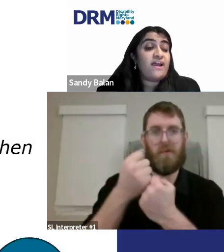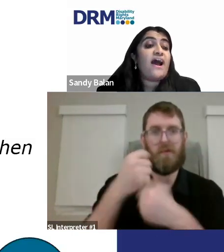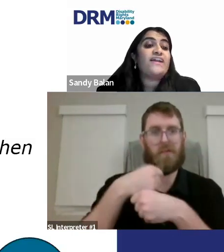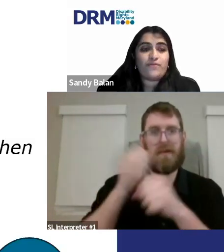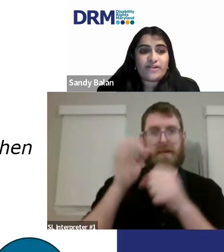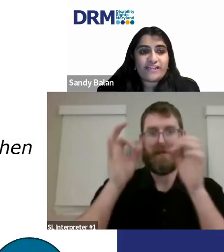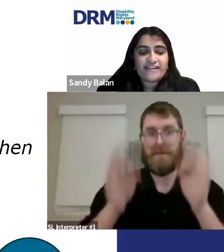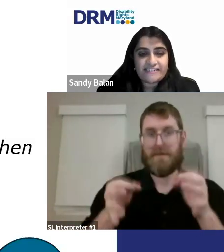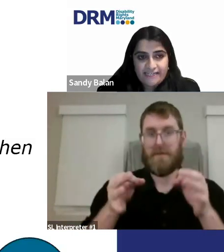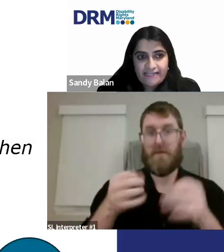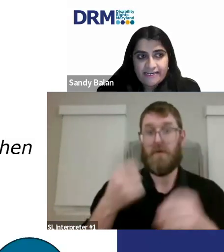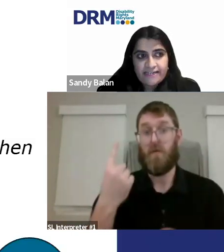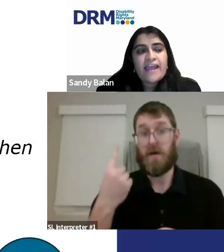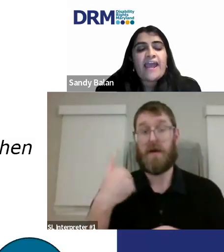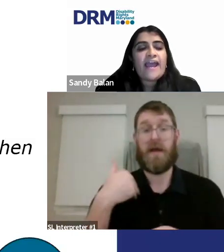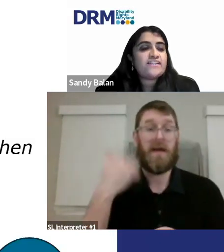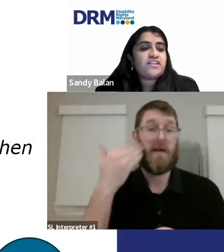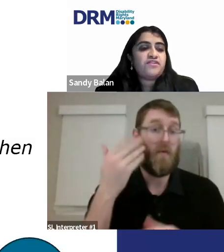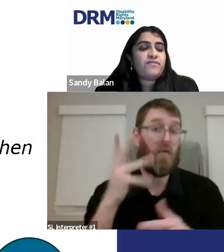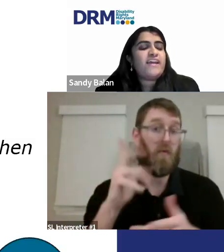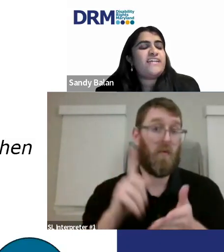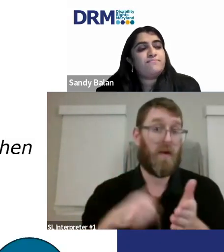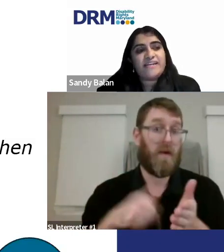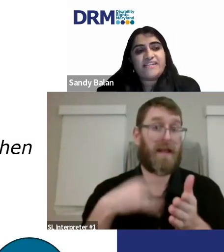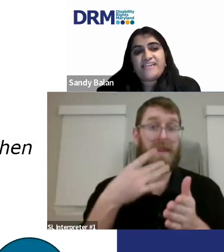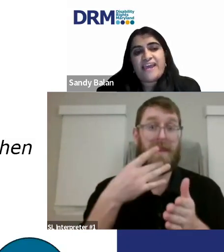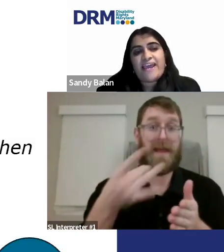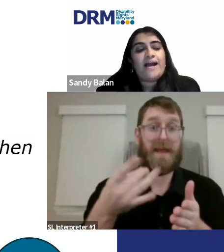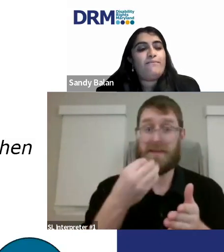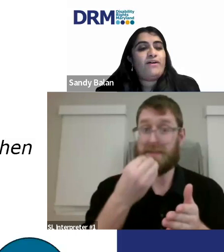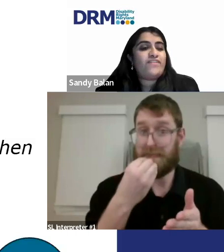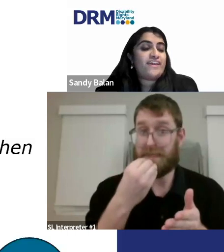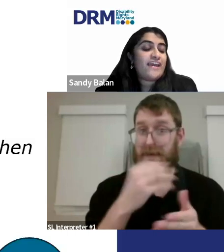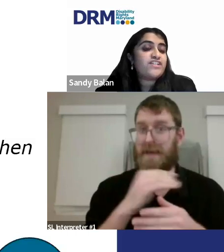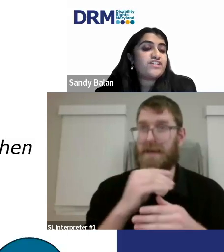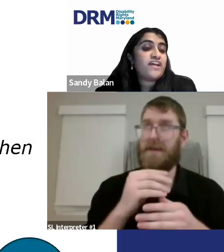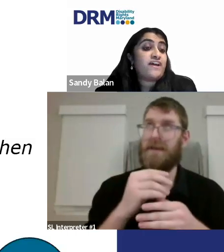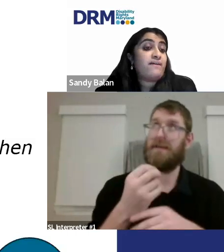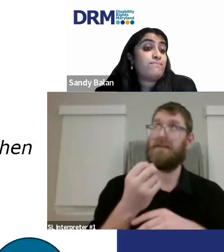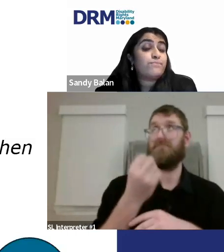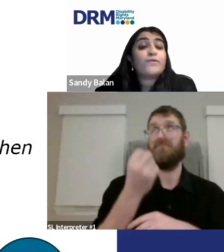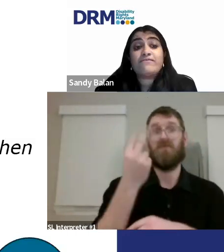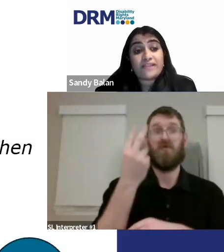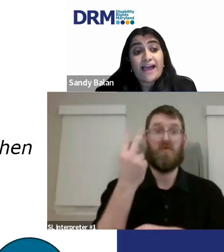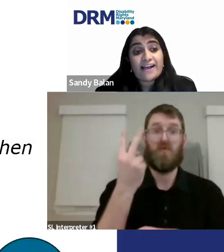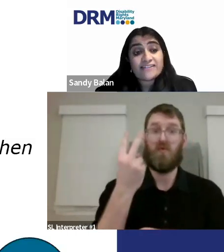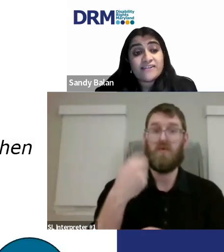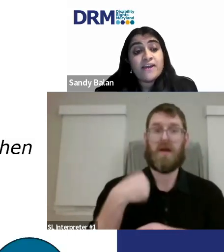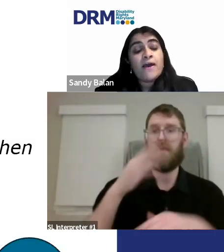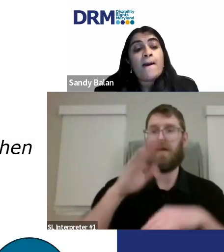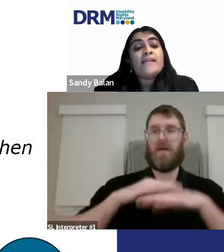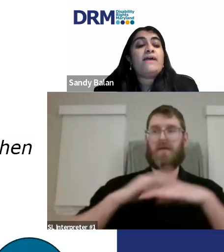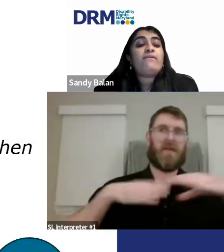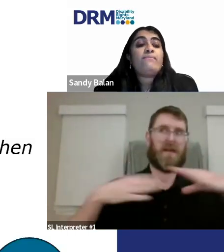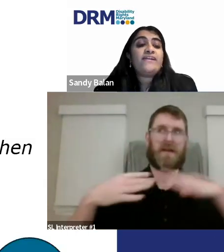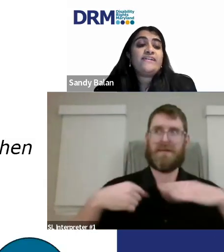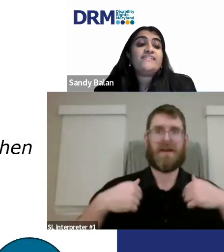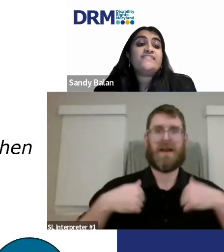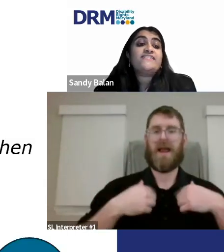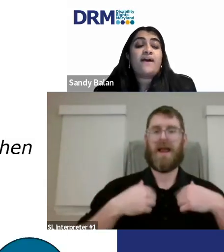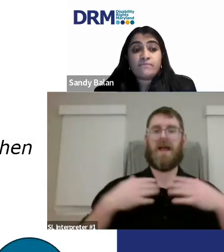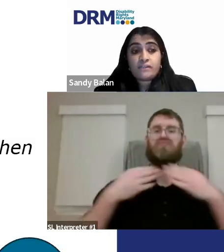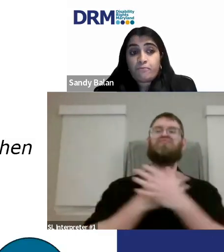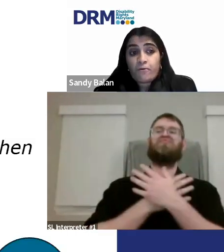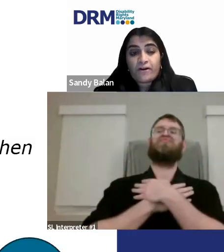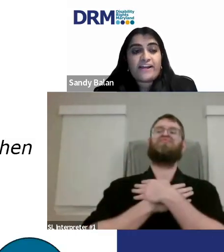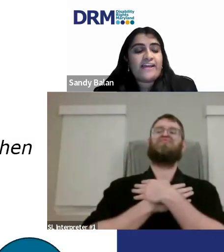because one, I know what I like to eat, and two, it's midday, I'm on vacation, I'm pretty relaxed. Now, I might